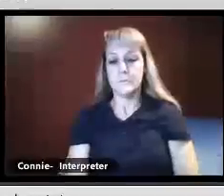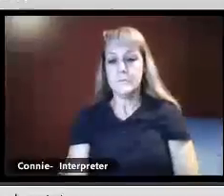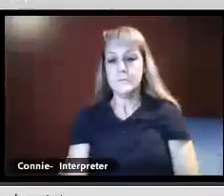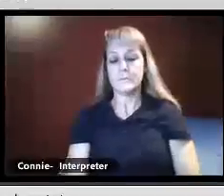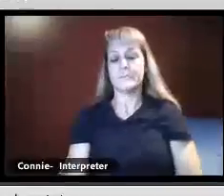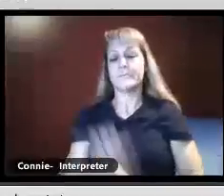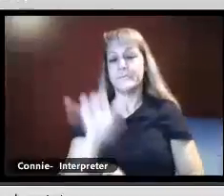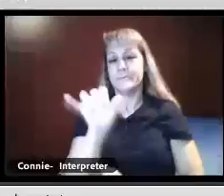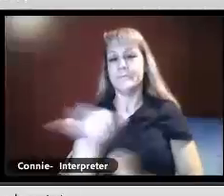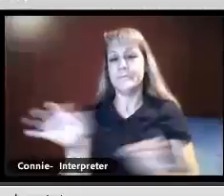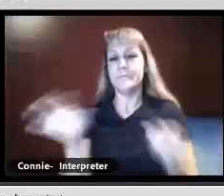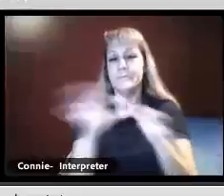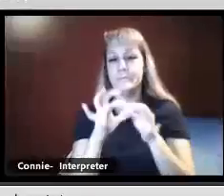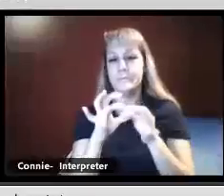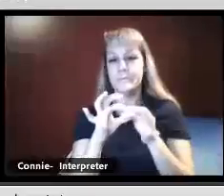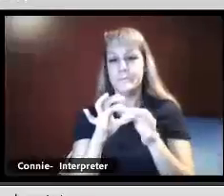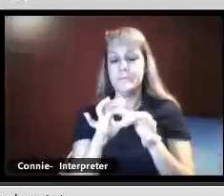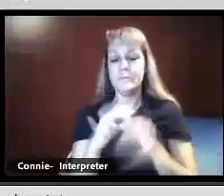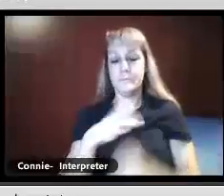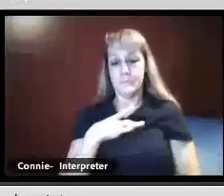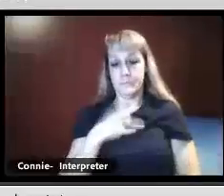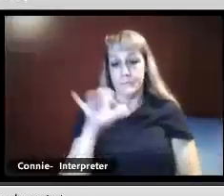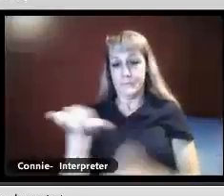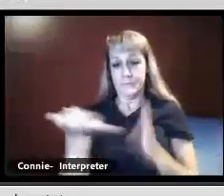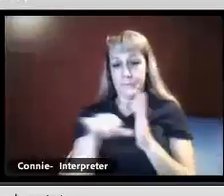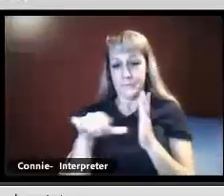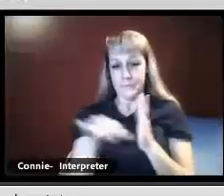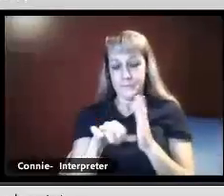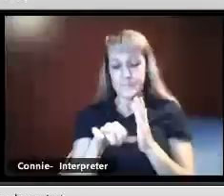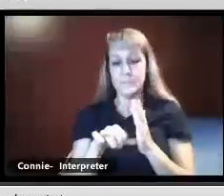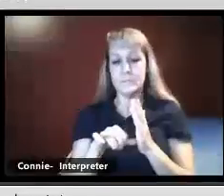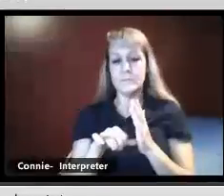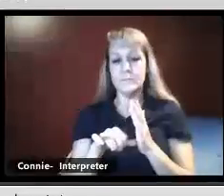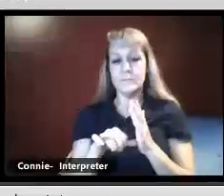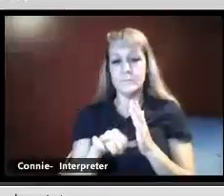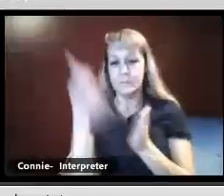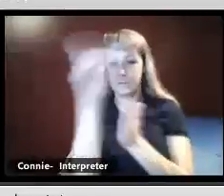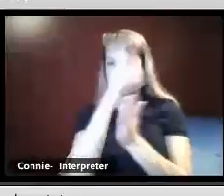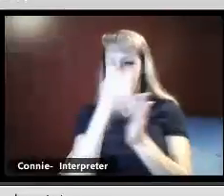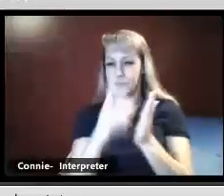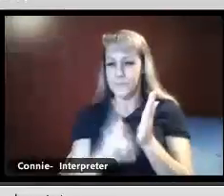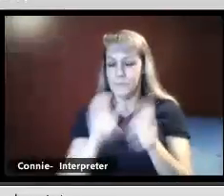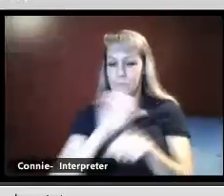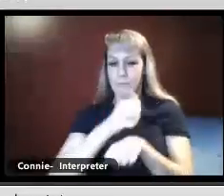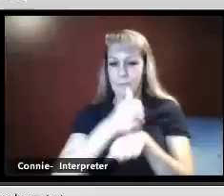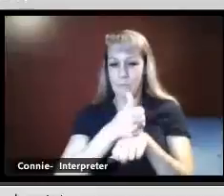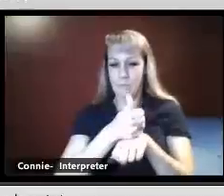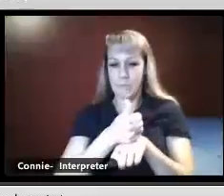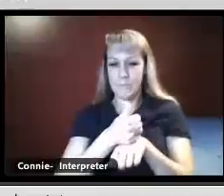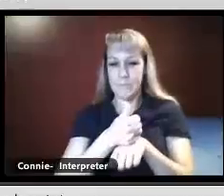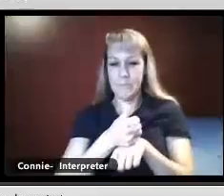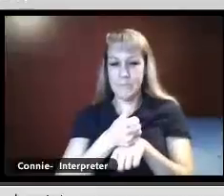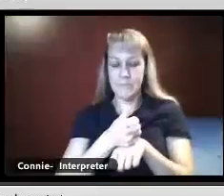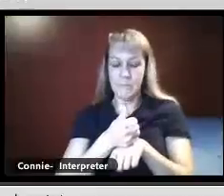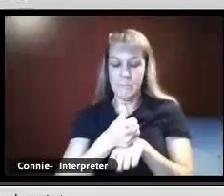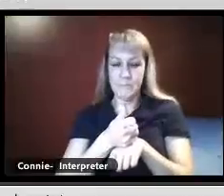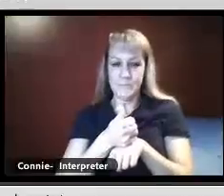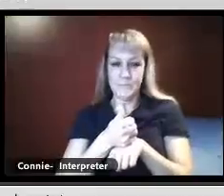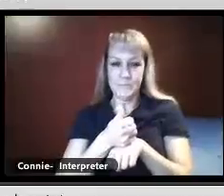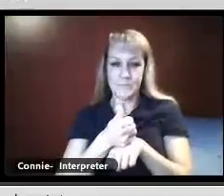Here's that link. One of the other things I like about this page is that there's something about the design that tells me that